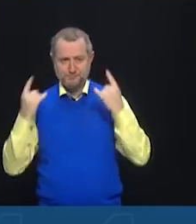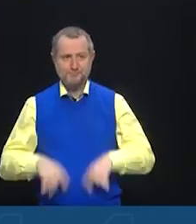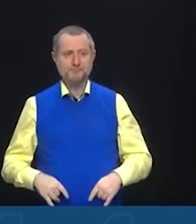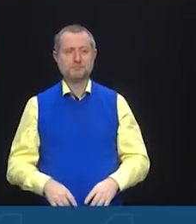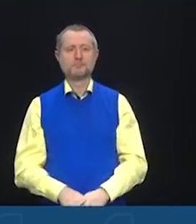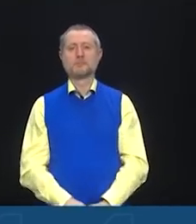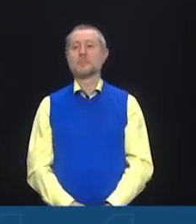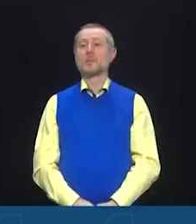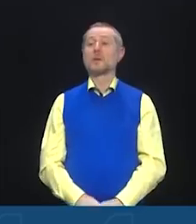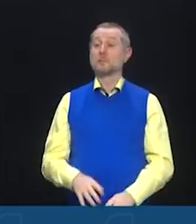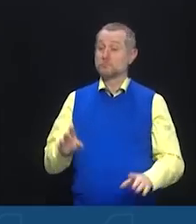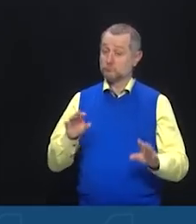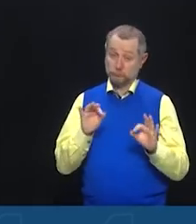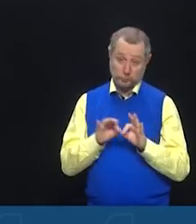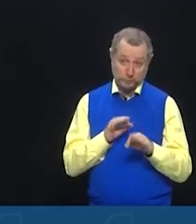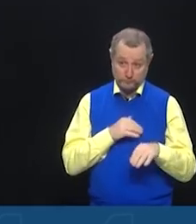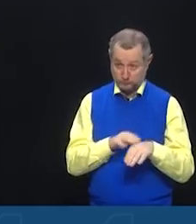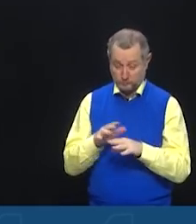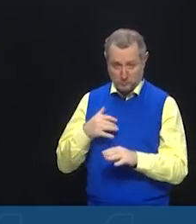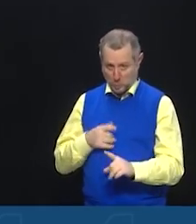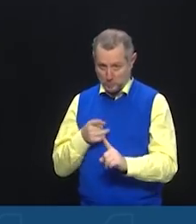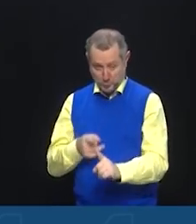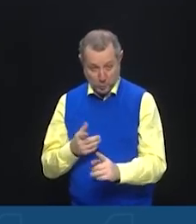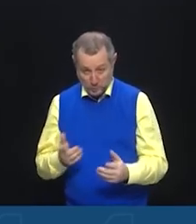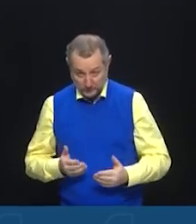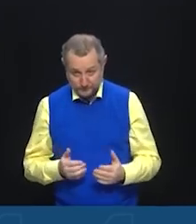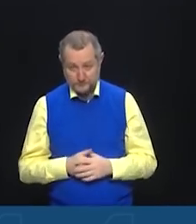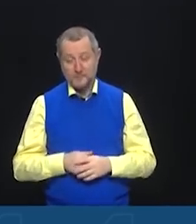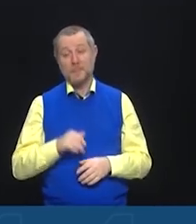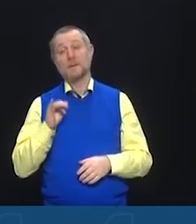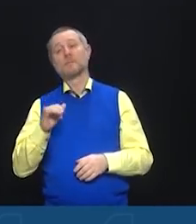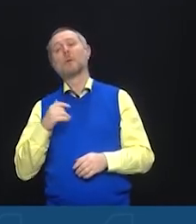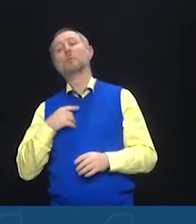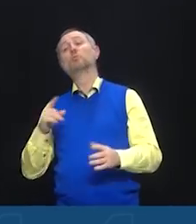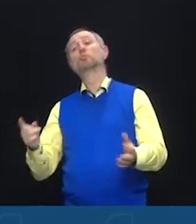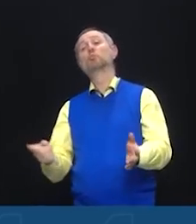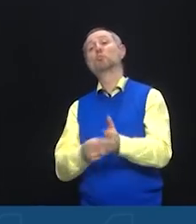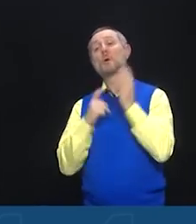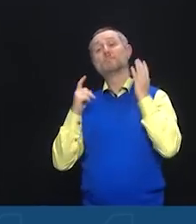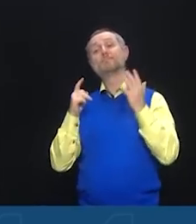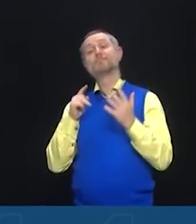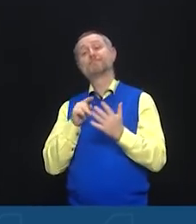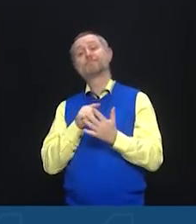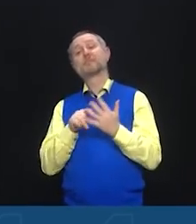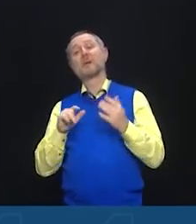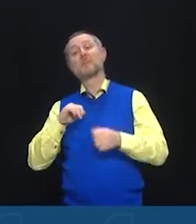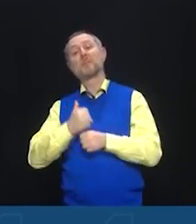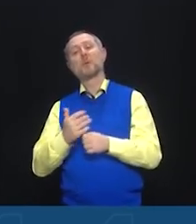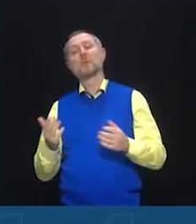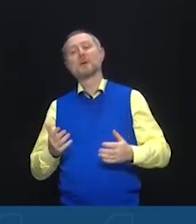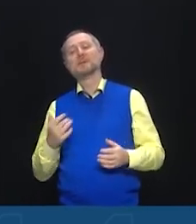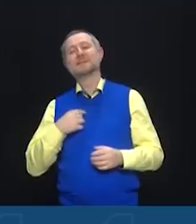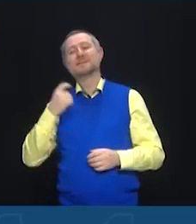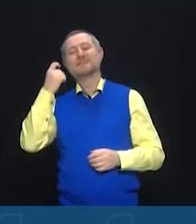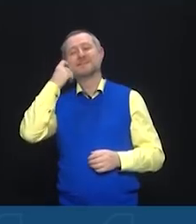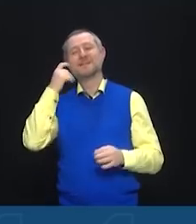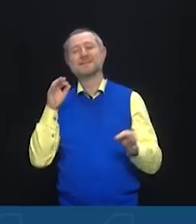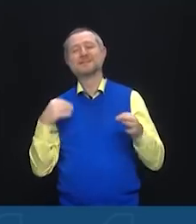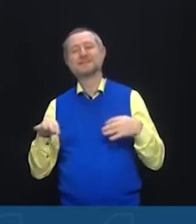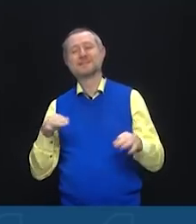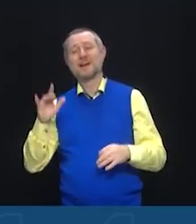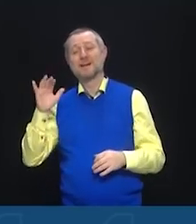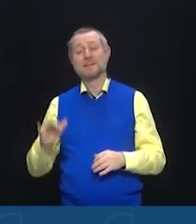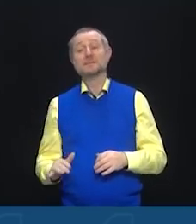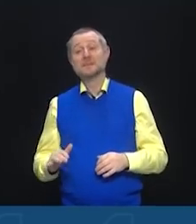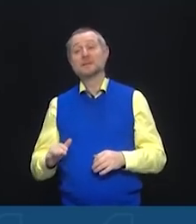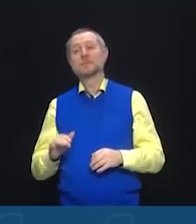make. We will lift the statewide requirement based on all the data that I've just outlined. However, there are